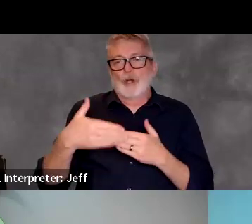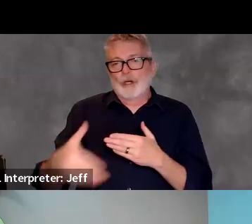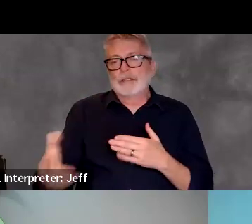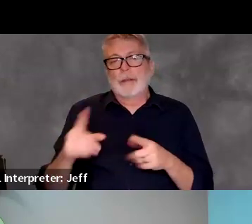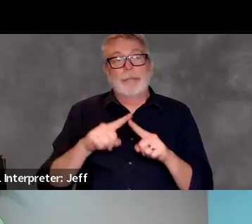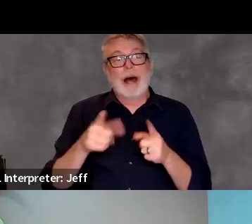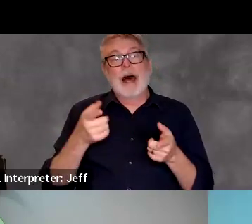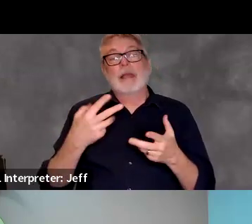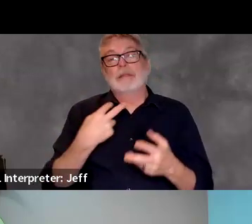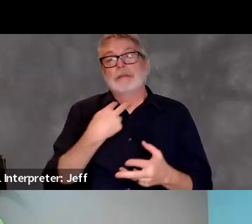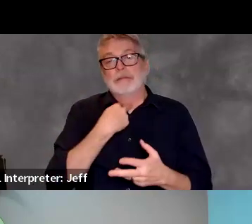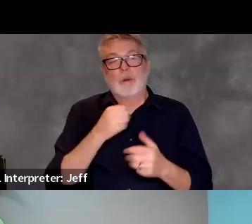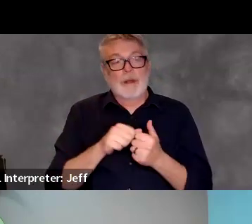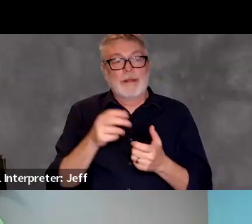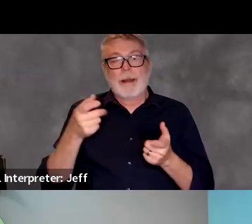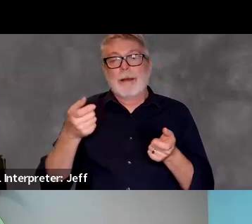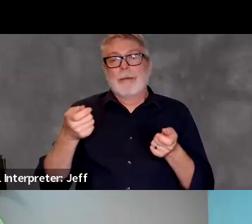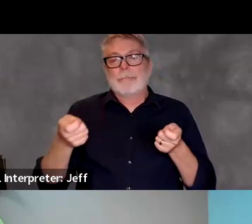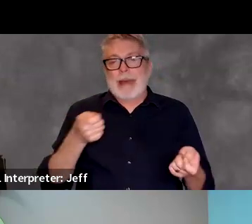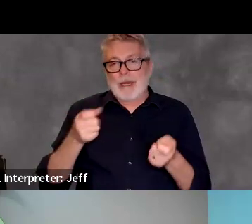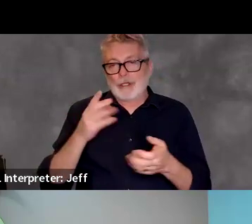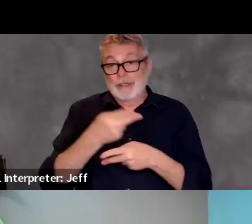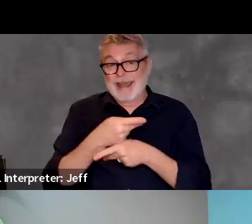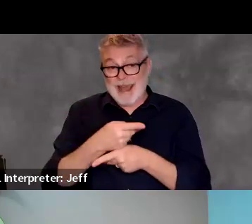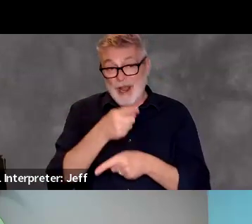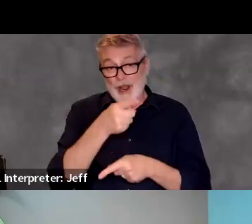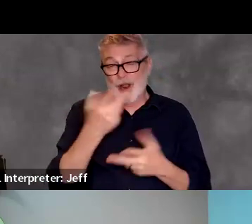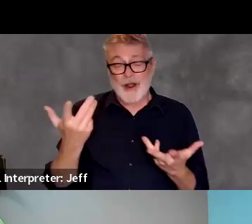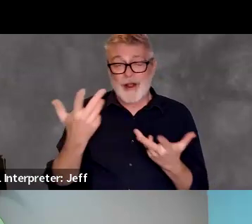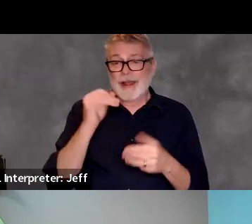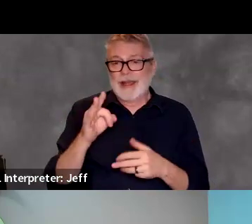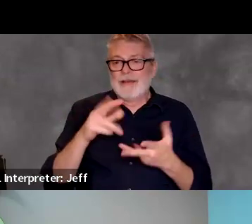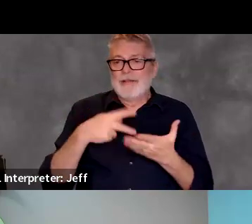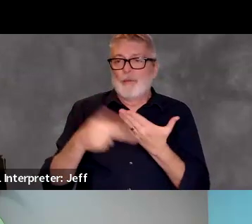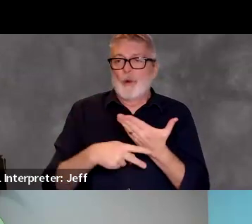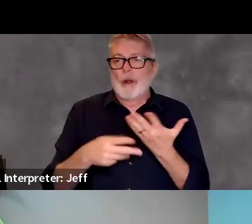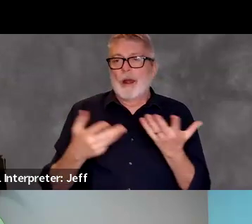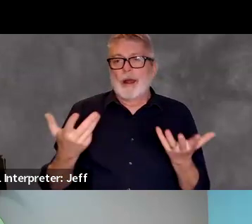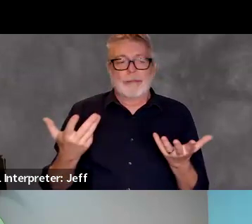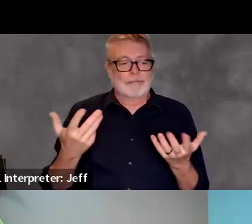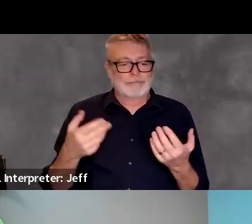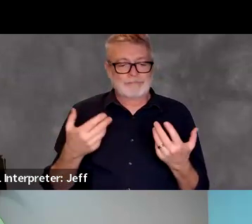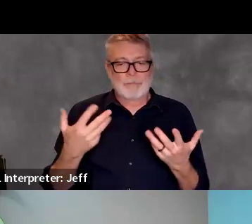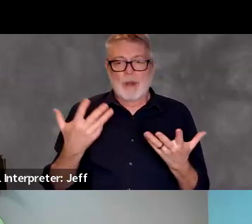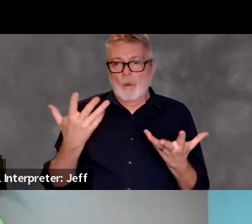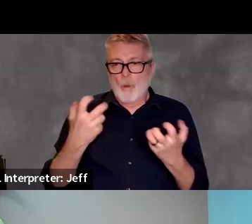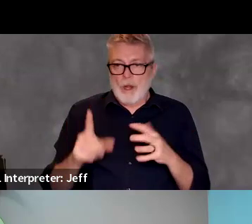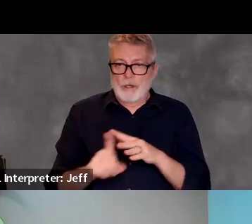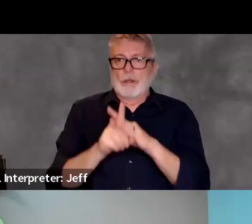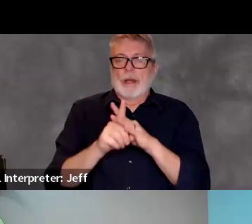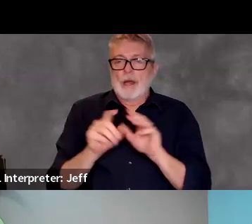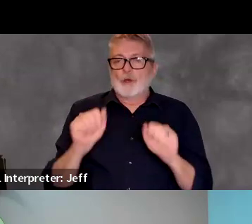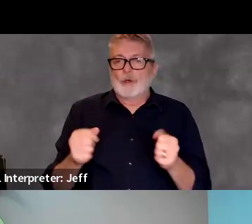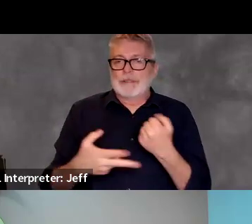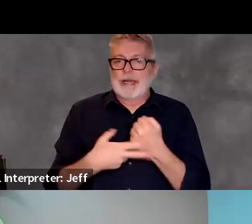into managed care might not be such a good idea is that if there were new programs that were to emerge that could save the